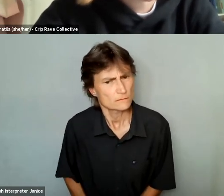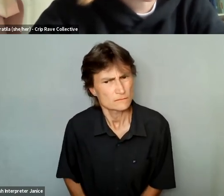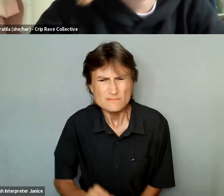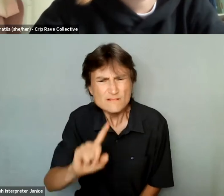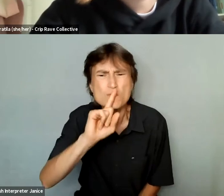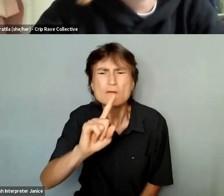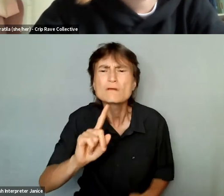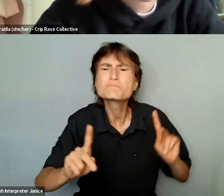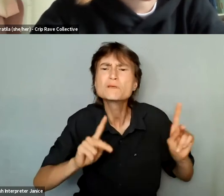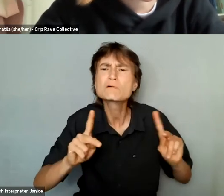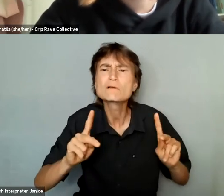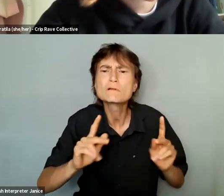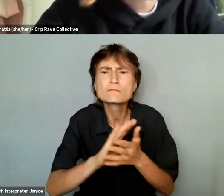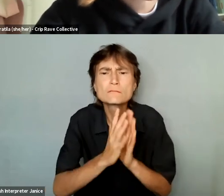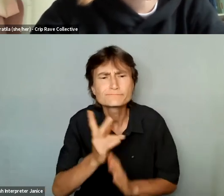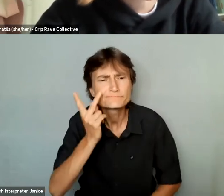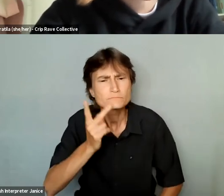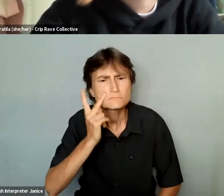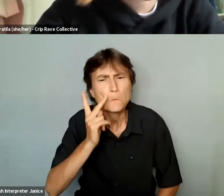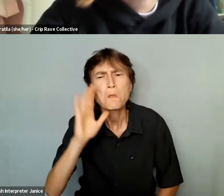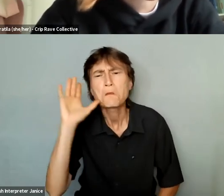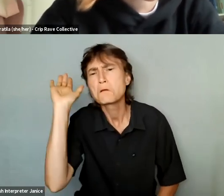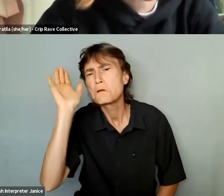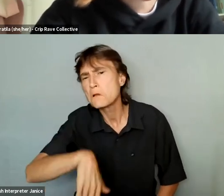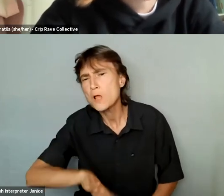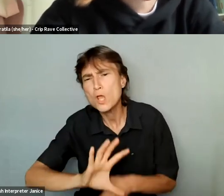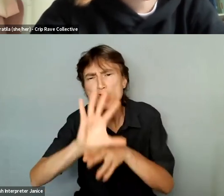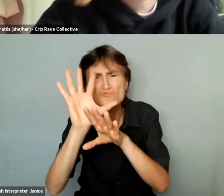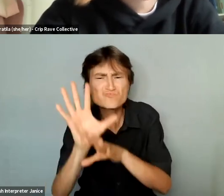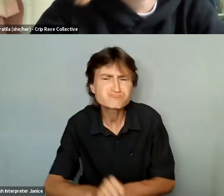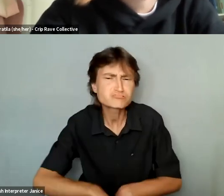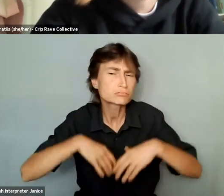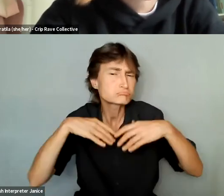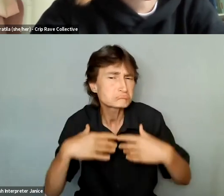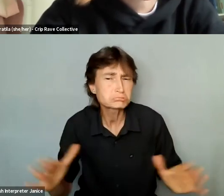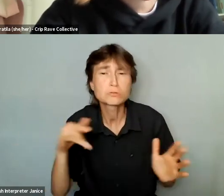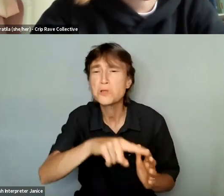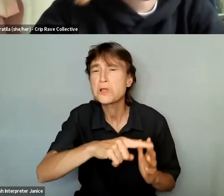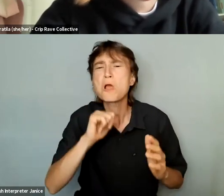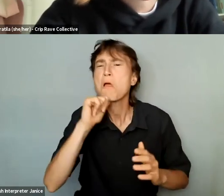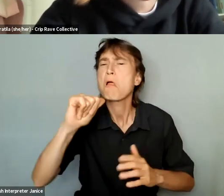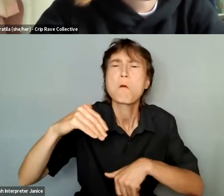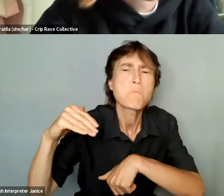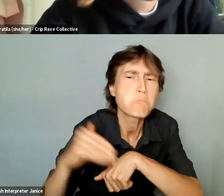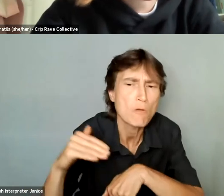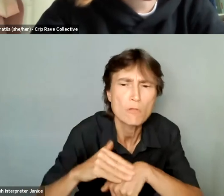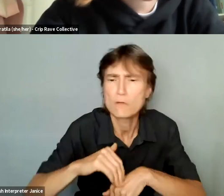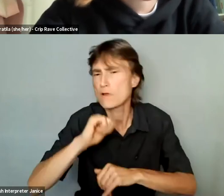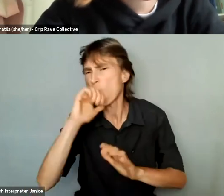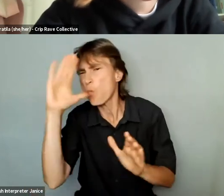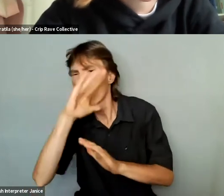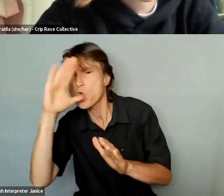comfortable with that, who put on those events and then stop questioning maybe like that those aren't really good